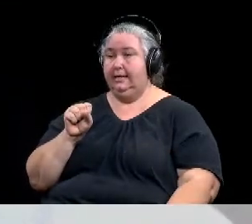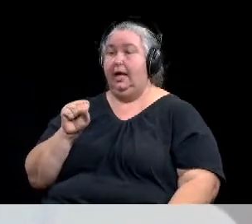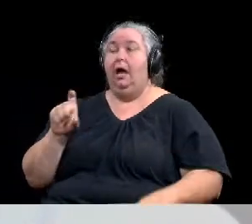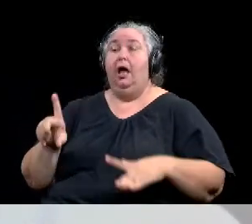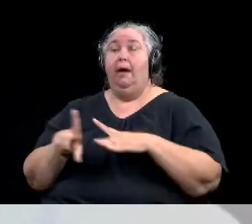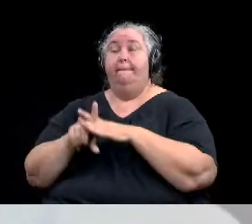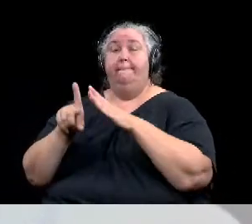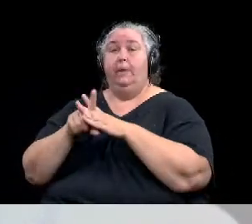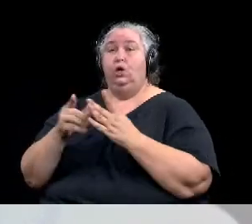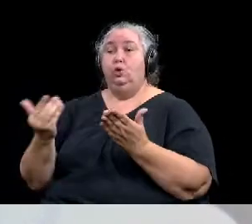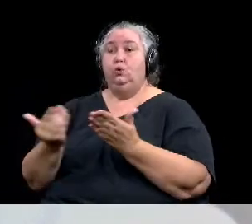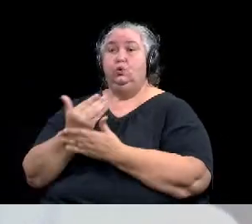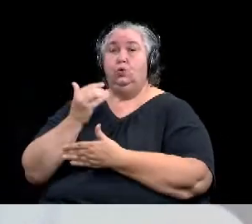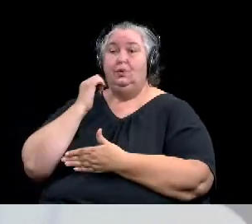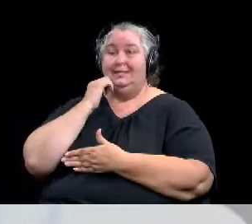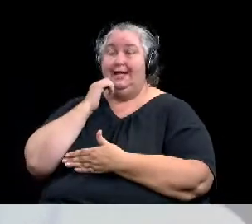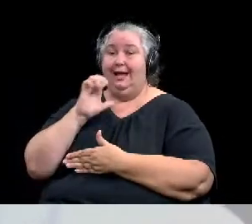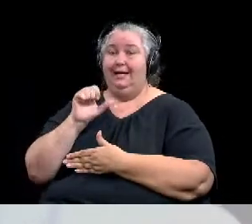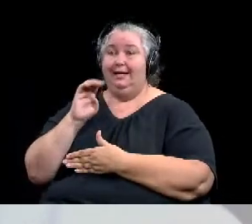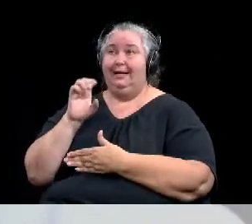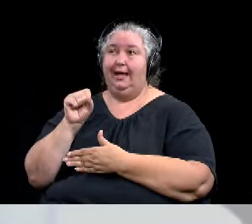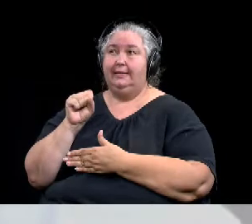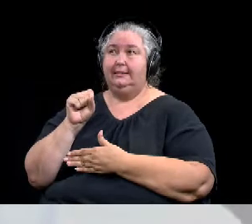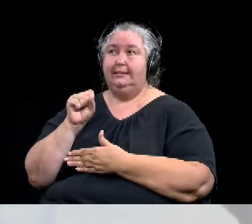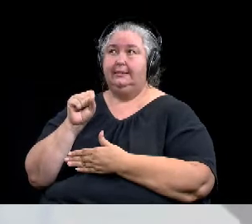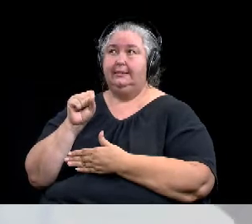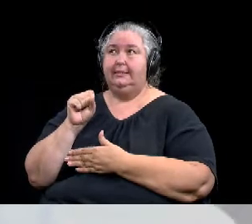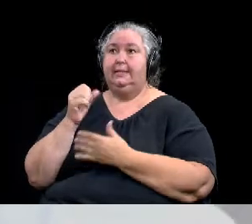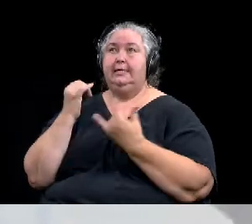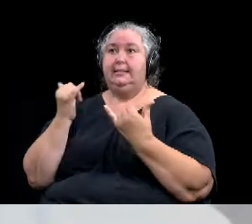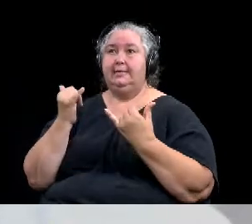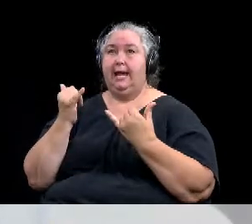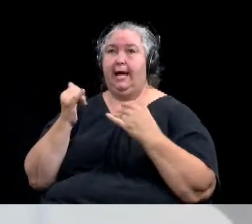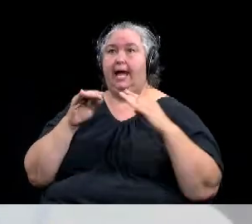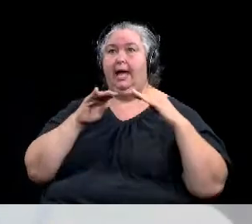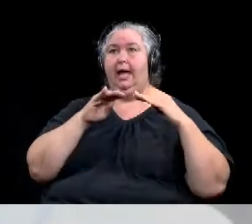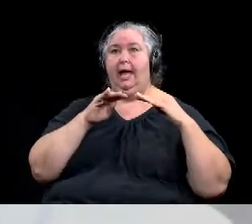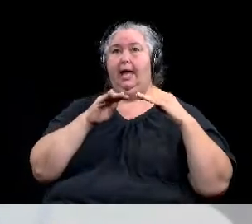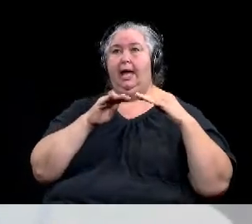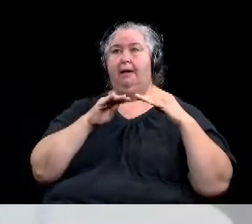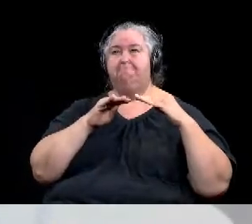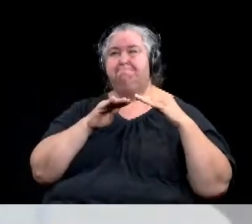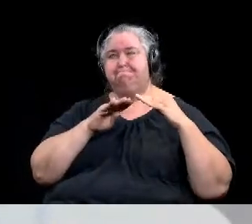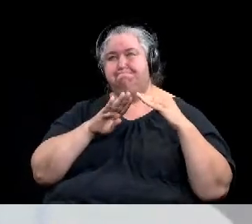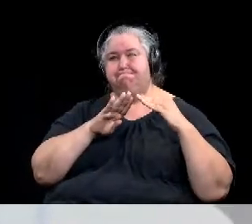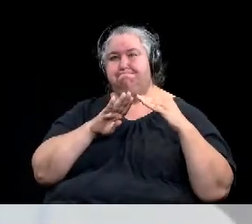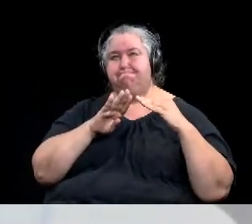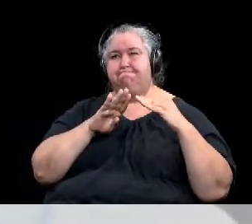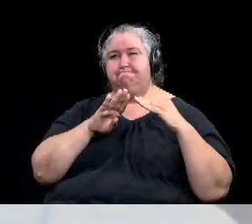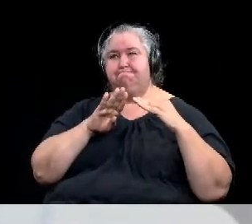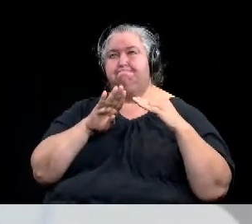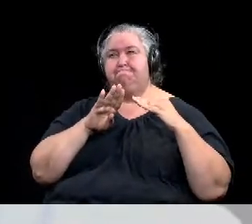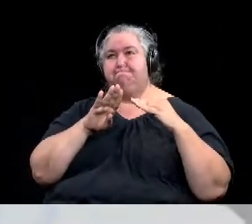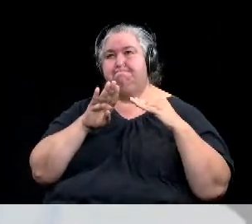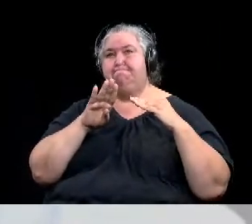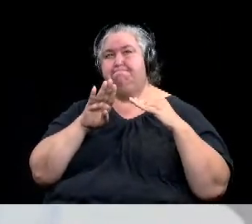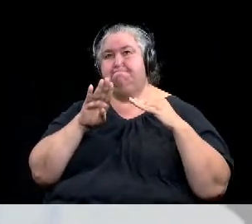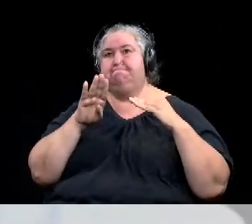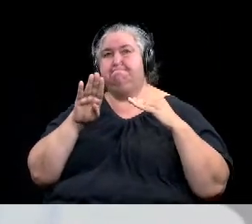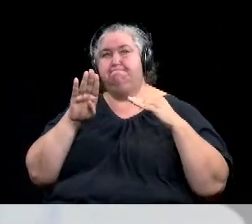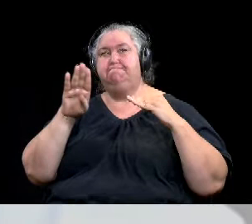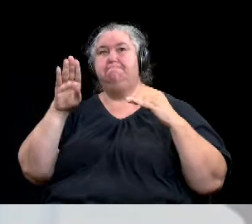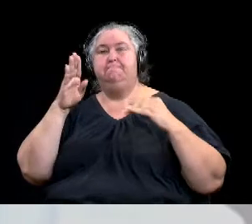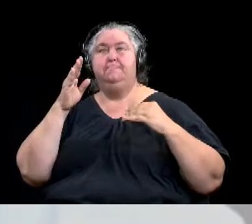cases has been on a steady gradual climb the past 4 weeks. Over the